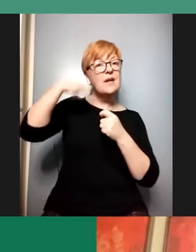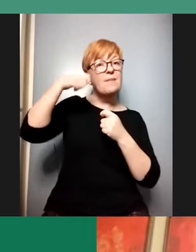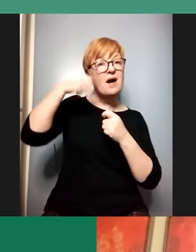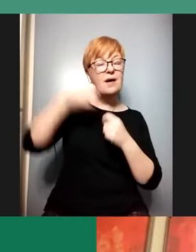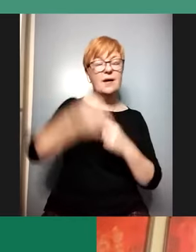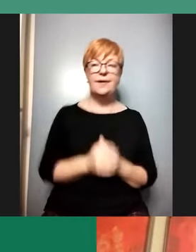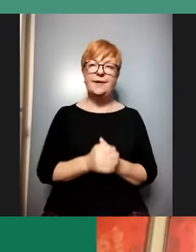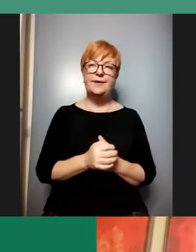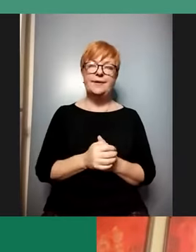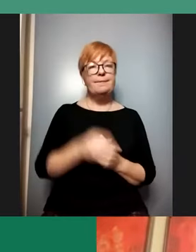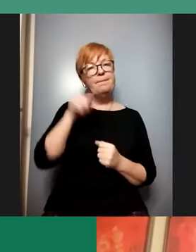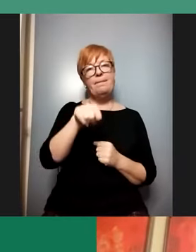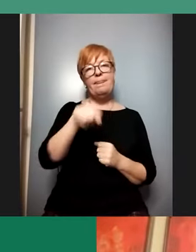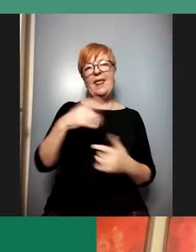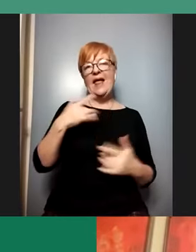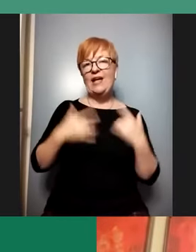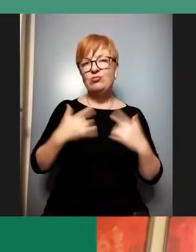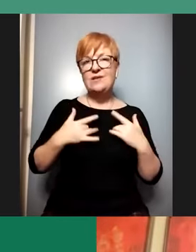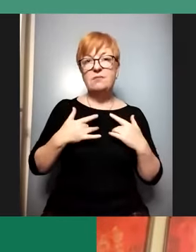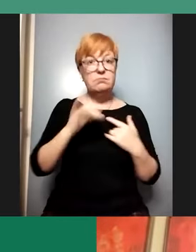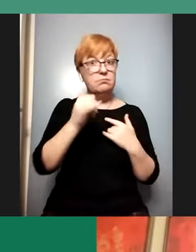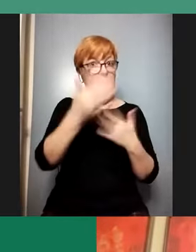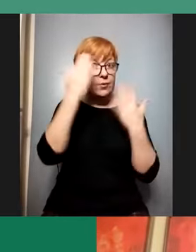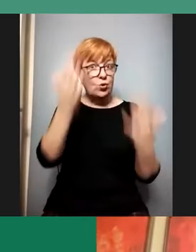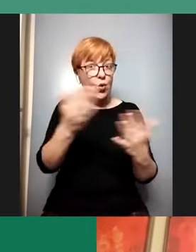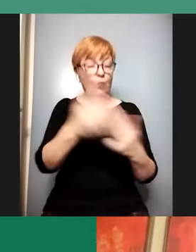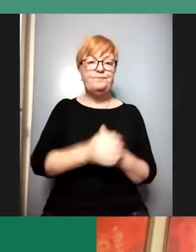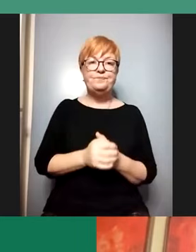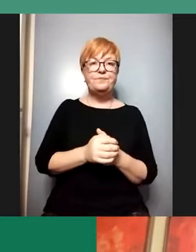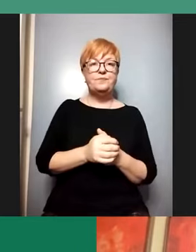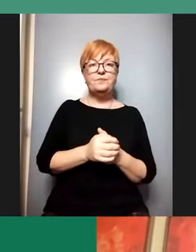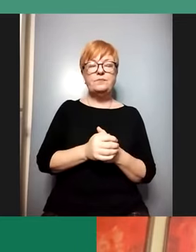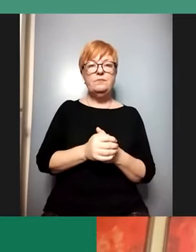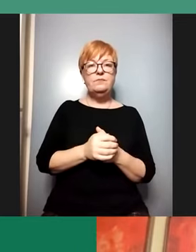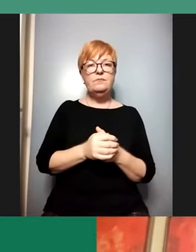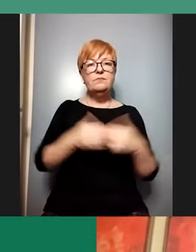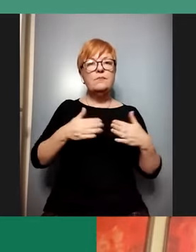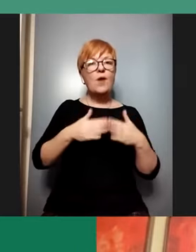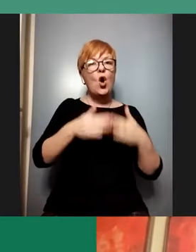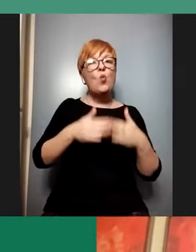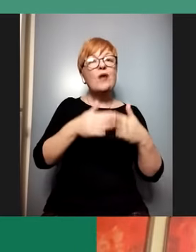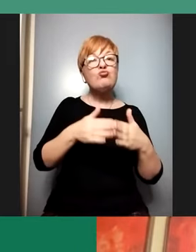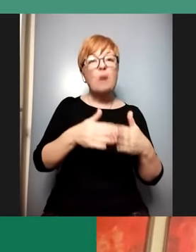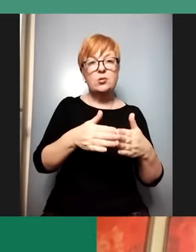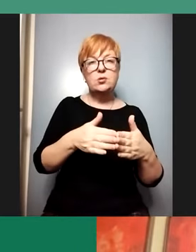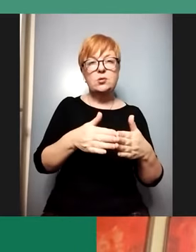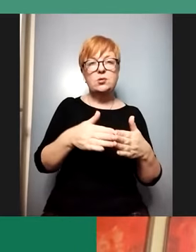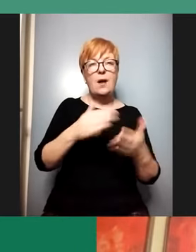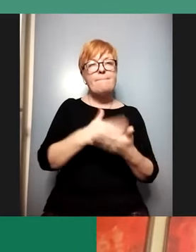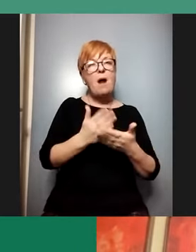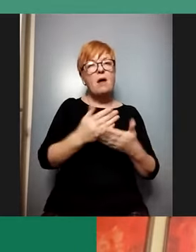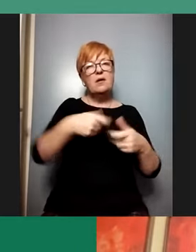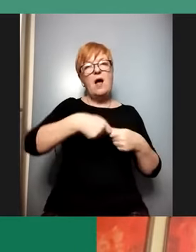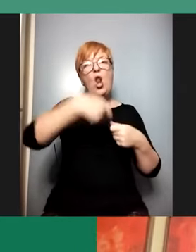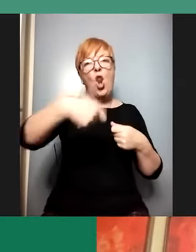well with this, a lot of people don't know, is that it's part the Windrush footage is part of a longer sequence. It's part of a longer